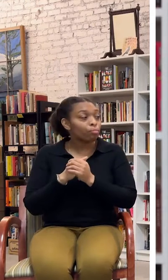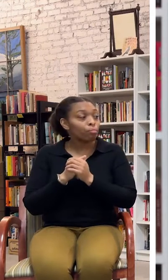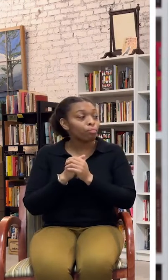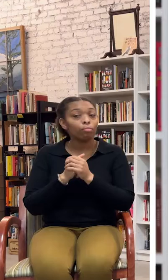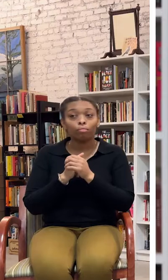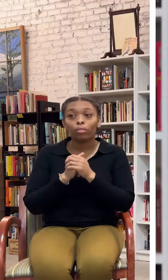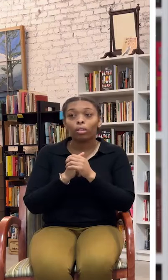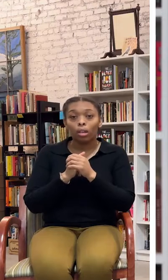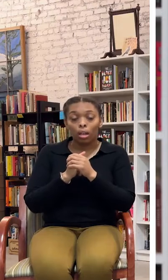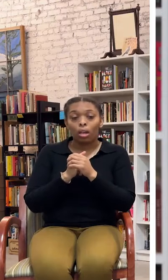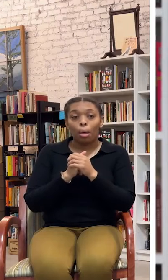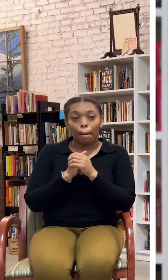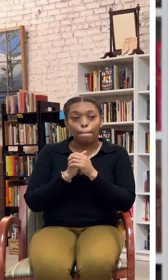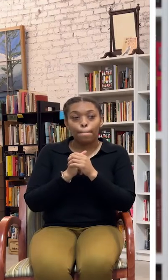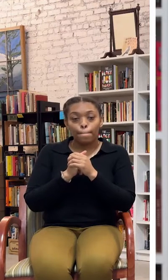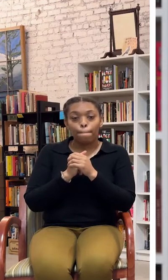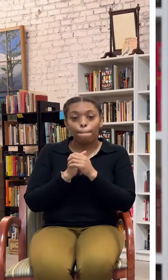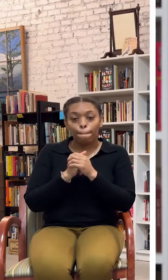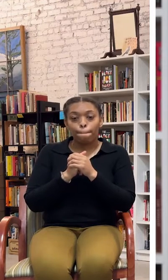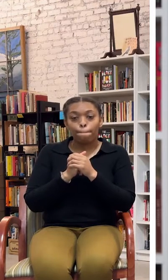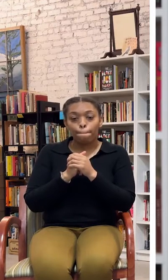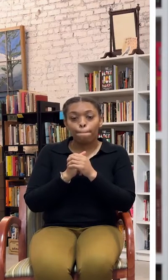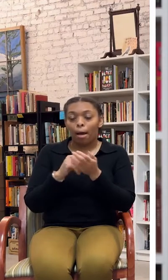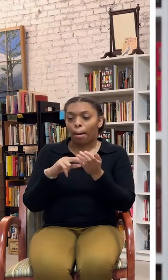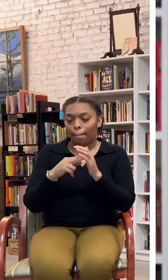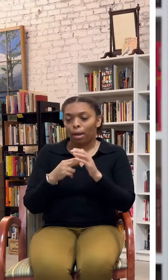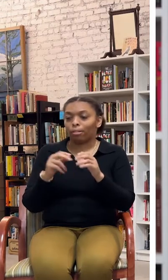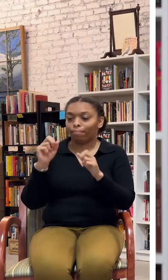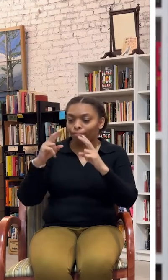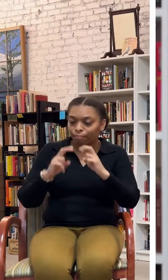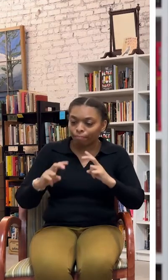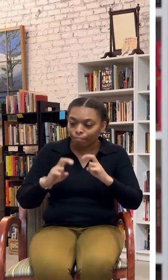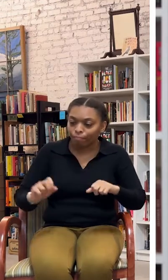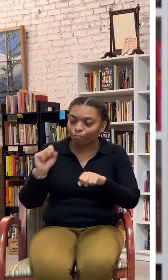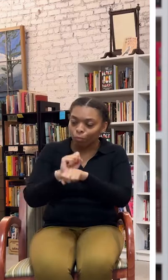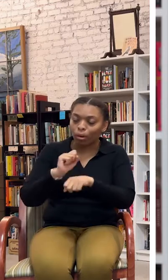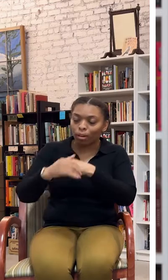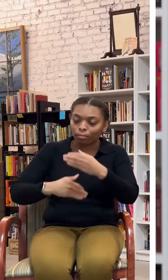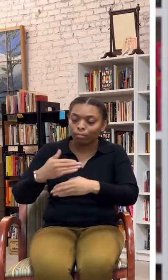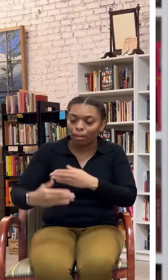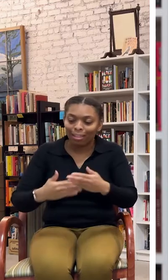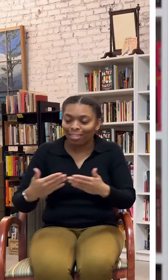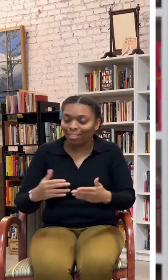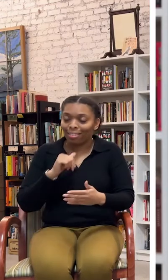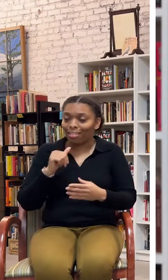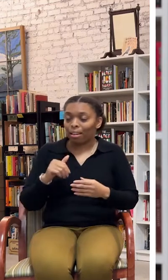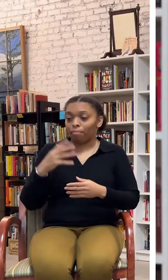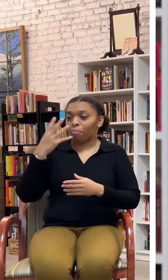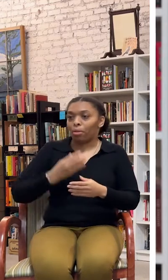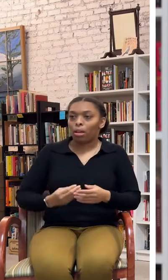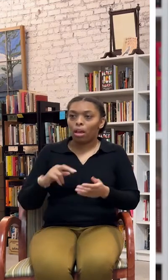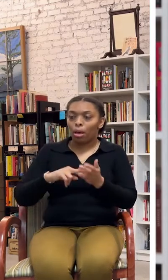is working through the things that are not nice, that are messy, that are ugly. I was talking about this last night in the book event, that